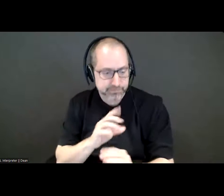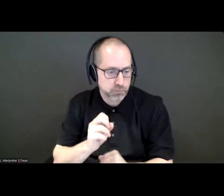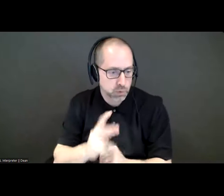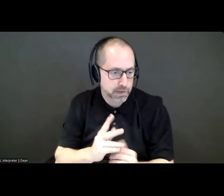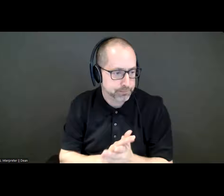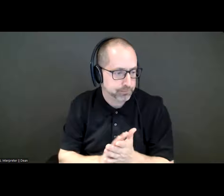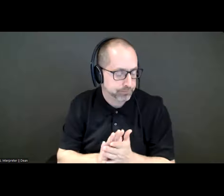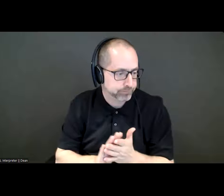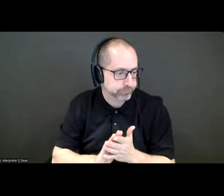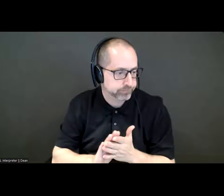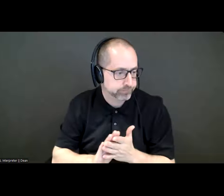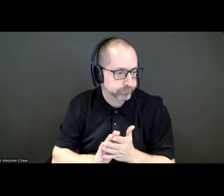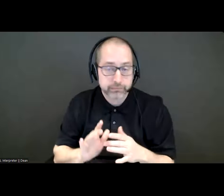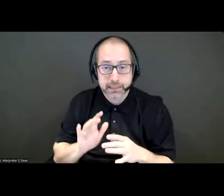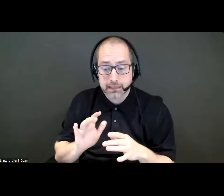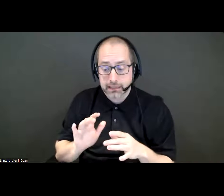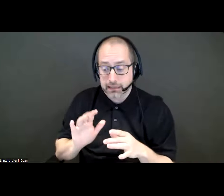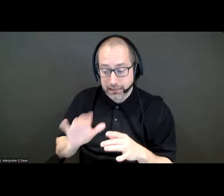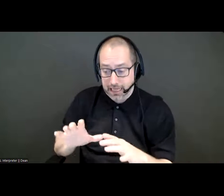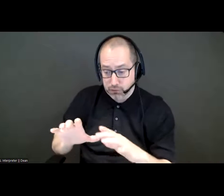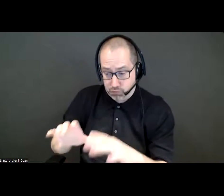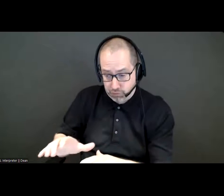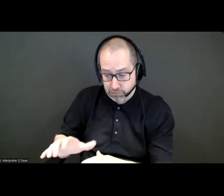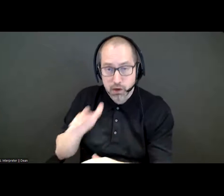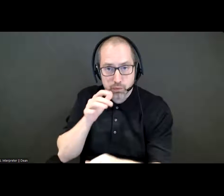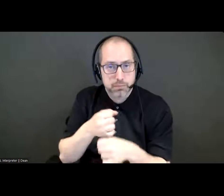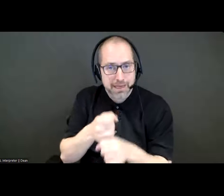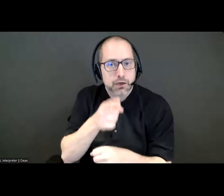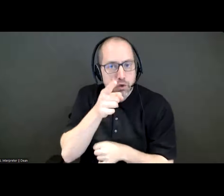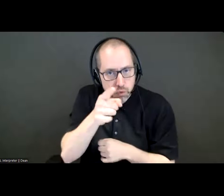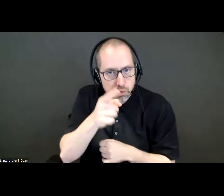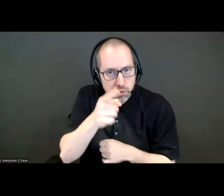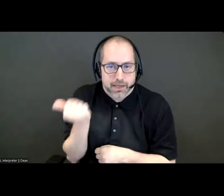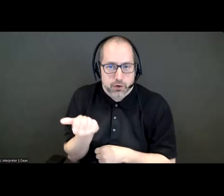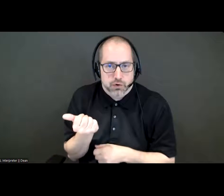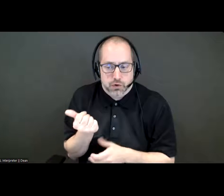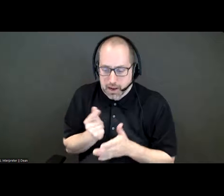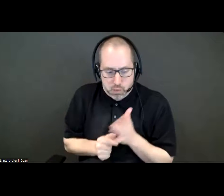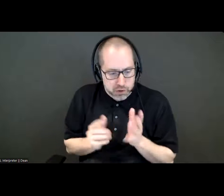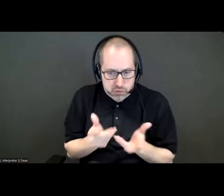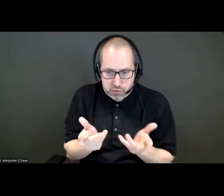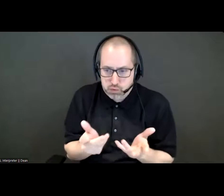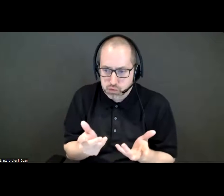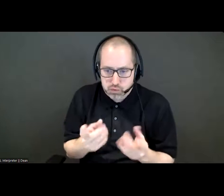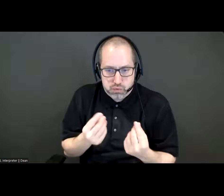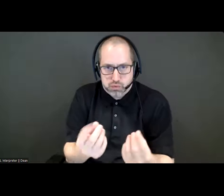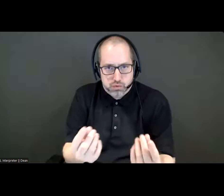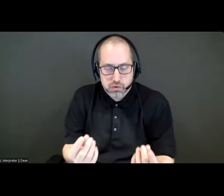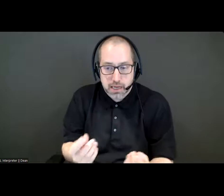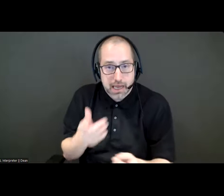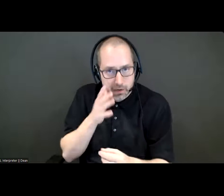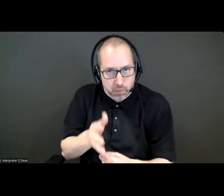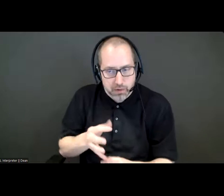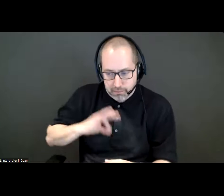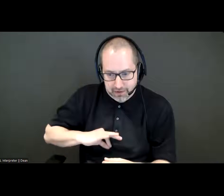A group that will make you better at what you're doing and better at who you are, and will benefit you and other